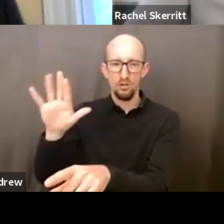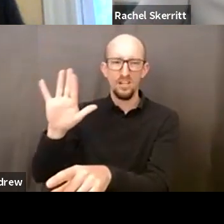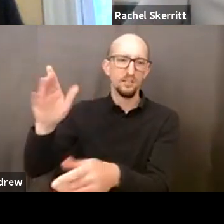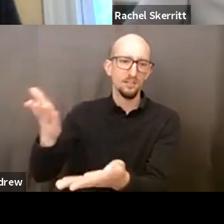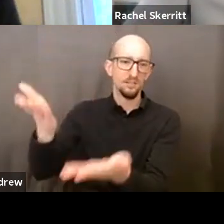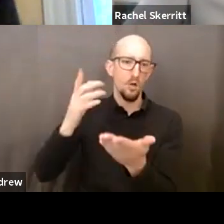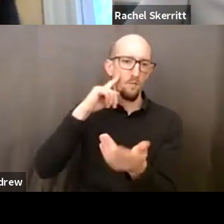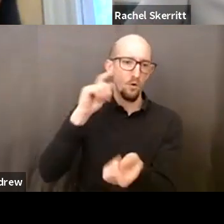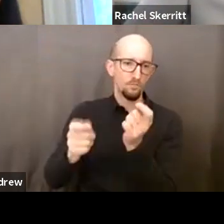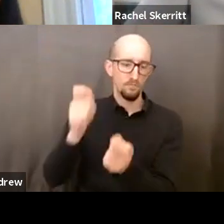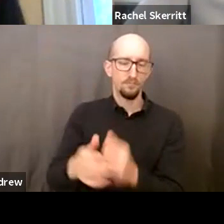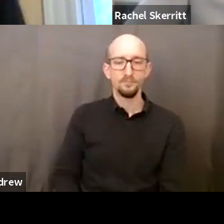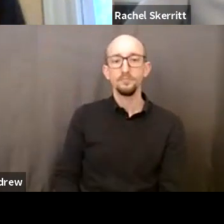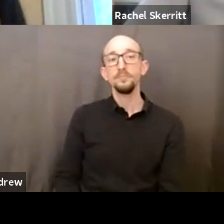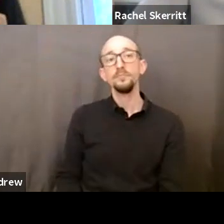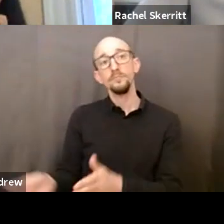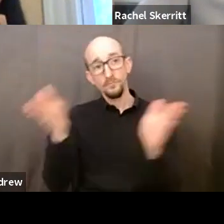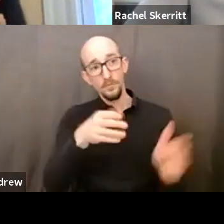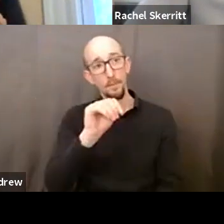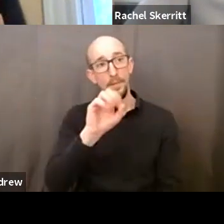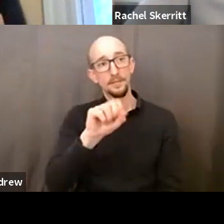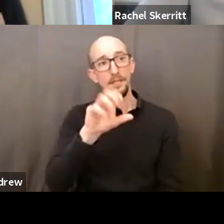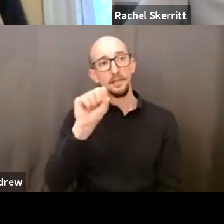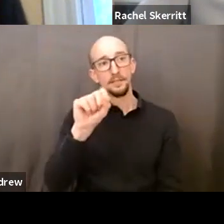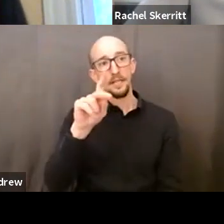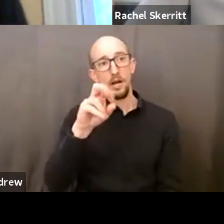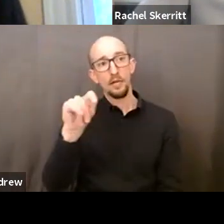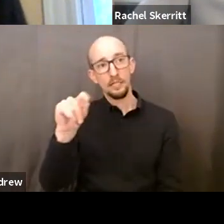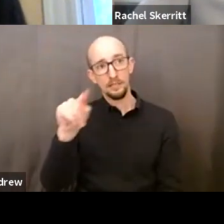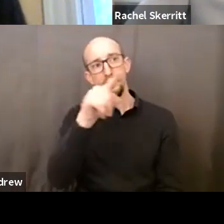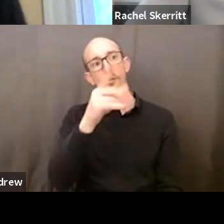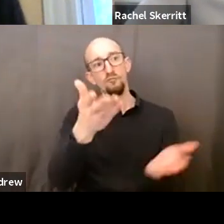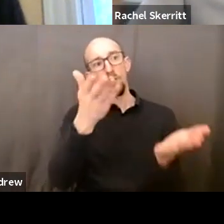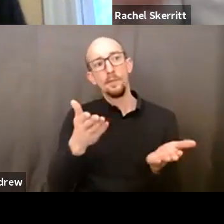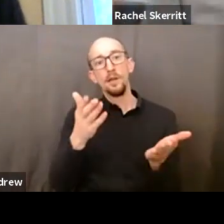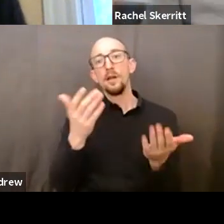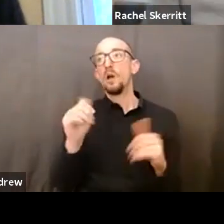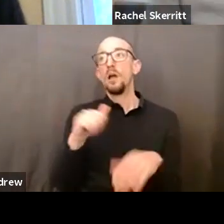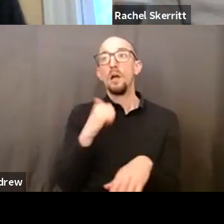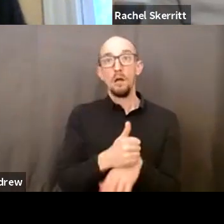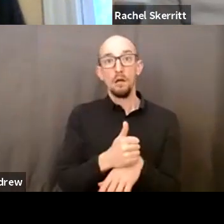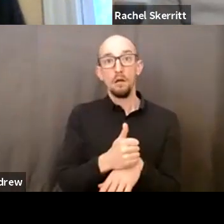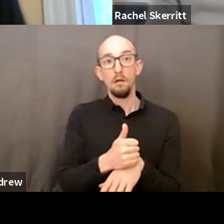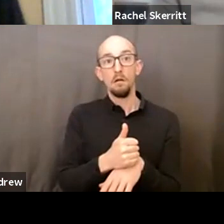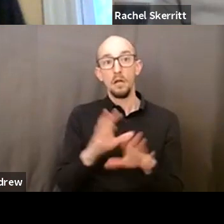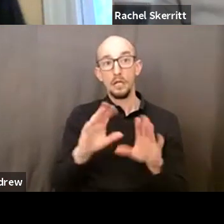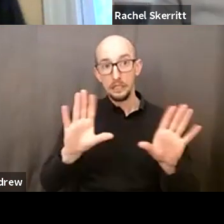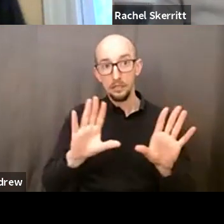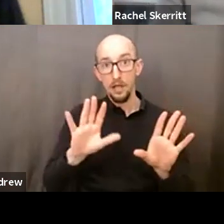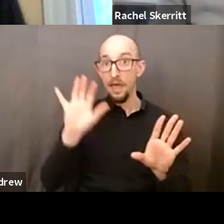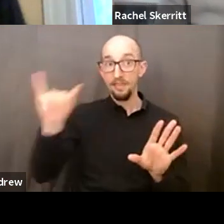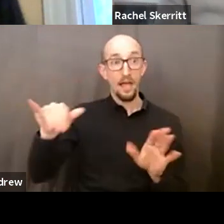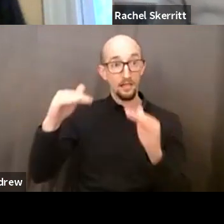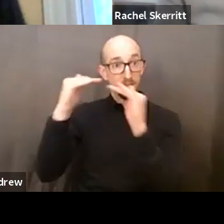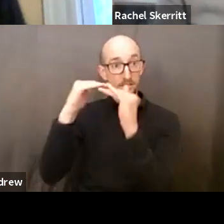I also like Ms. Skerritt's recommendation that we try to establish whether indeed that has addressed